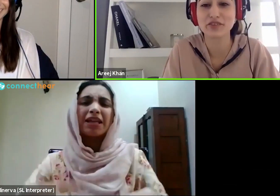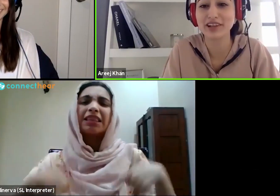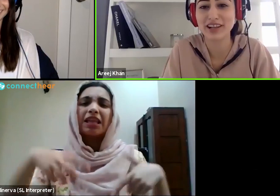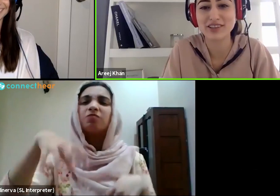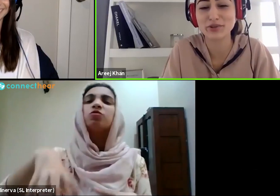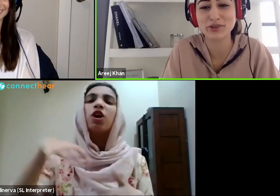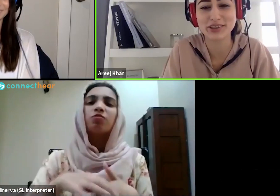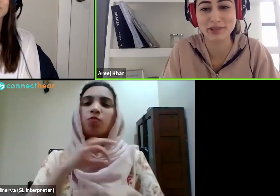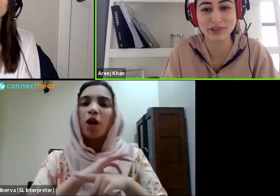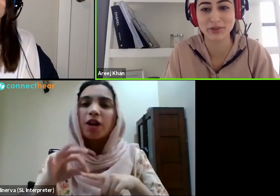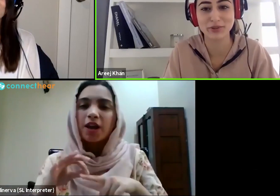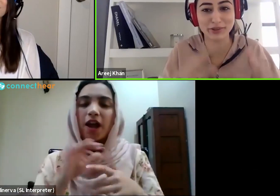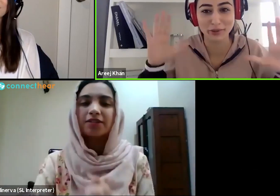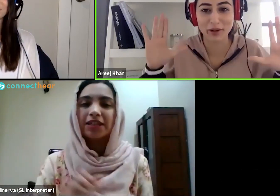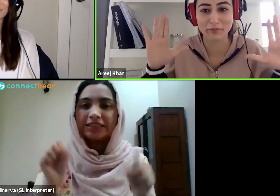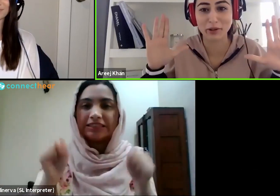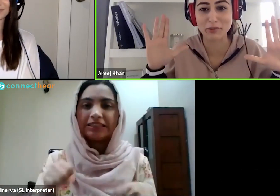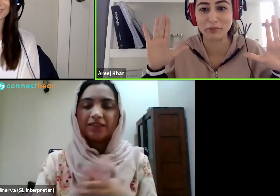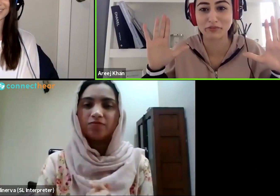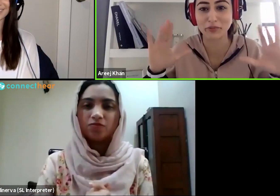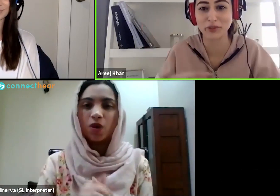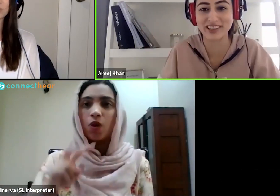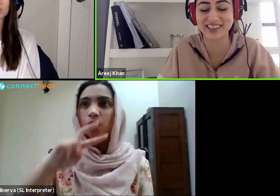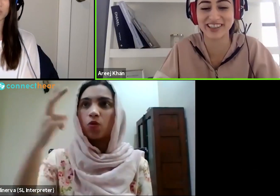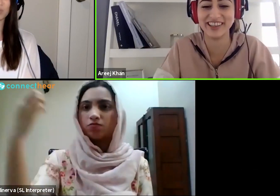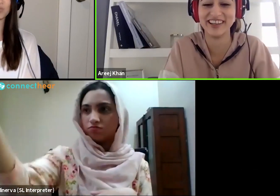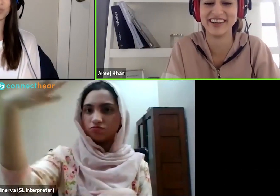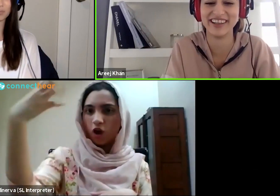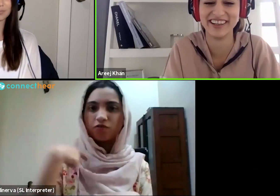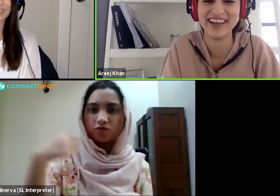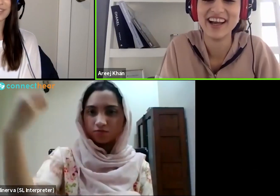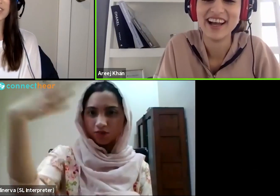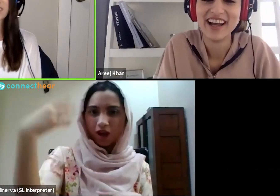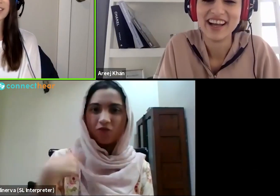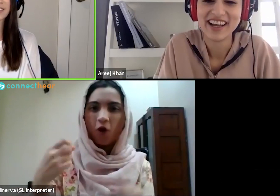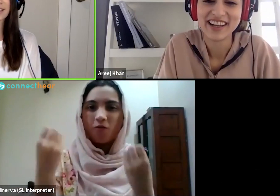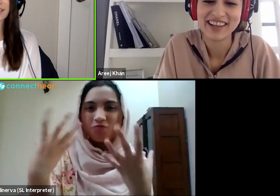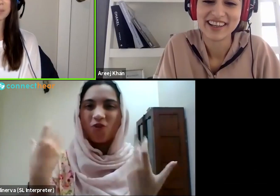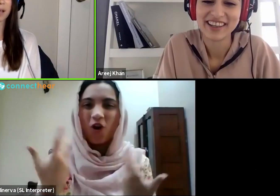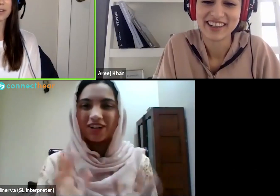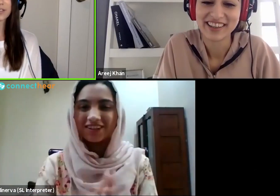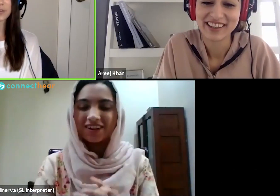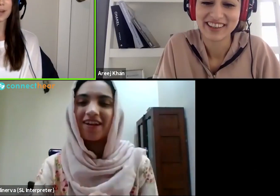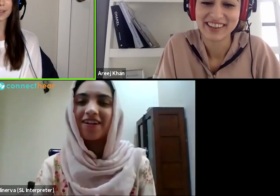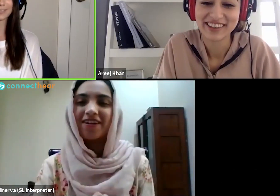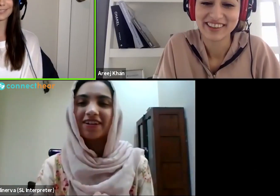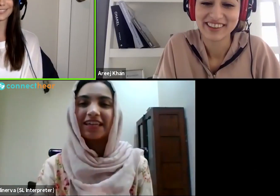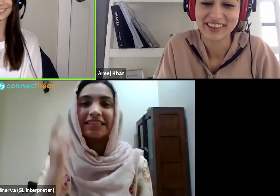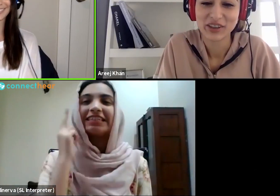I've got the ring light too, just to make sure that, you know, I look a bit more flawless. Just things that deaf bloggers do,